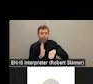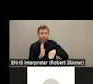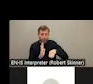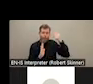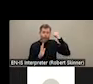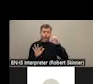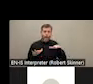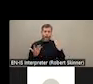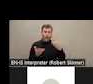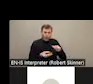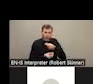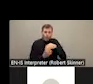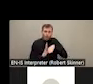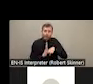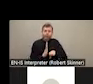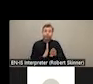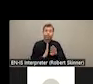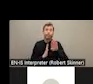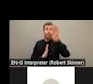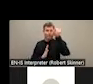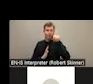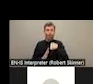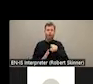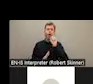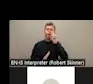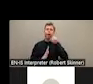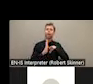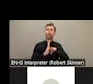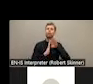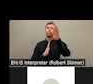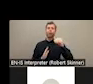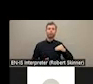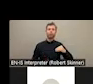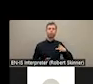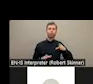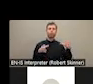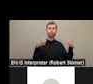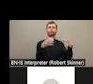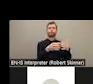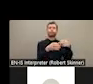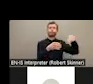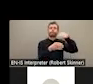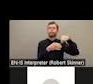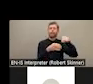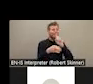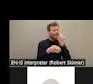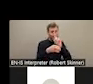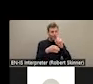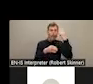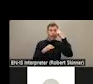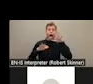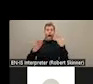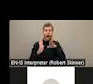disabilities themselves. And then it requires forging partnerships. It requires addressing the gap